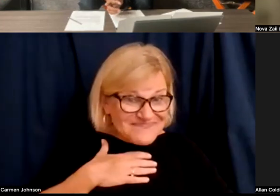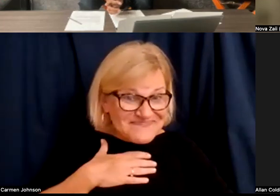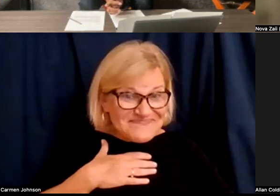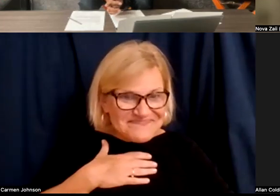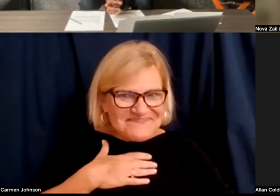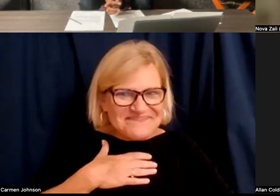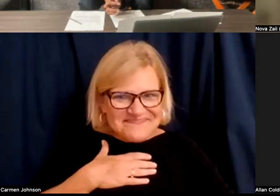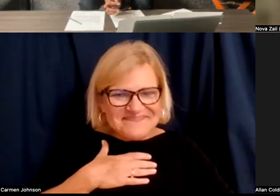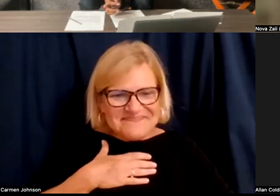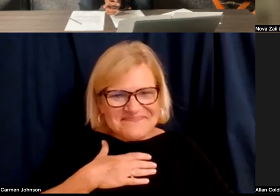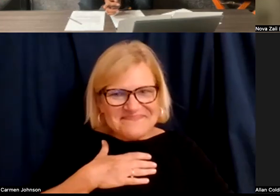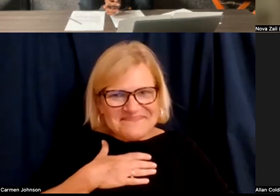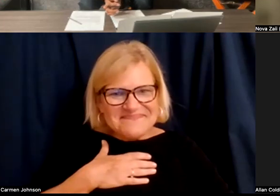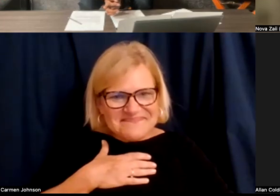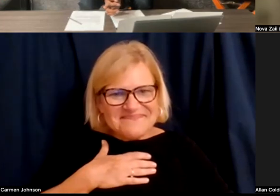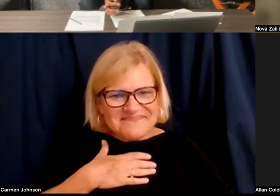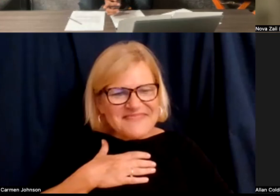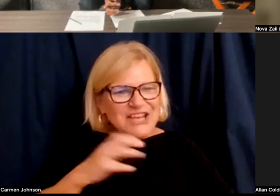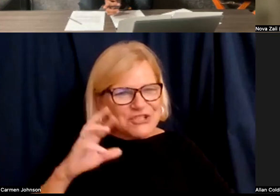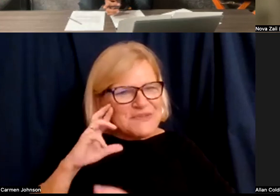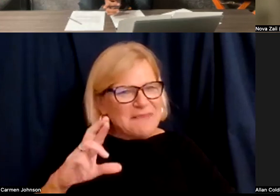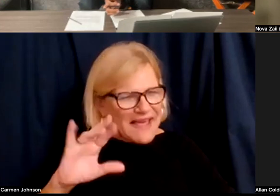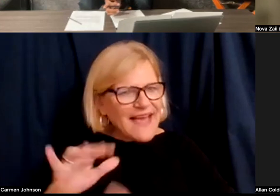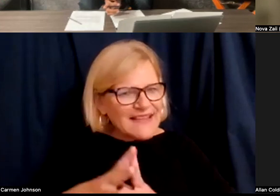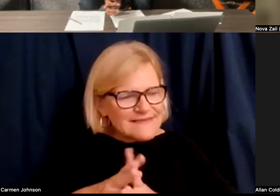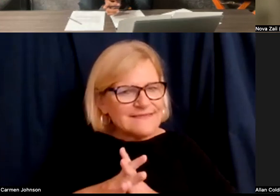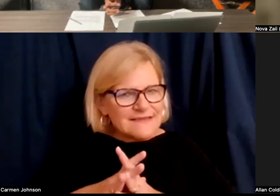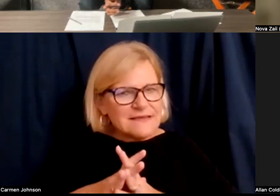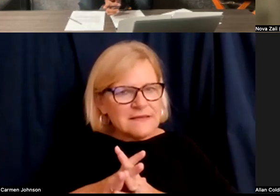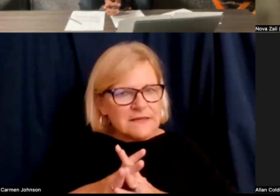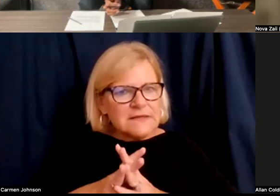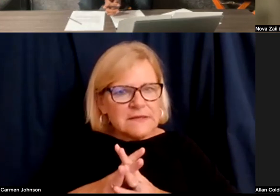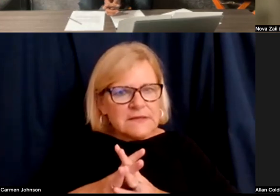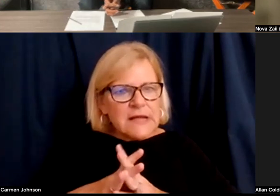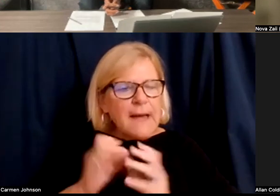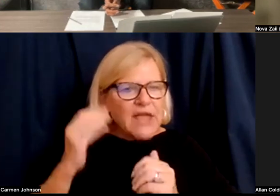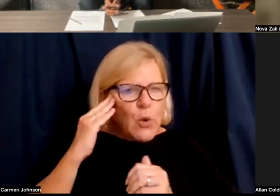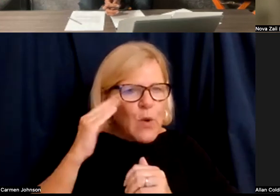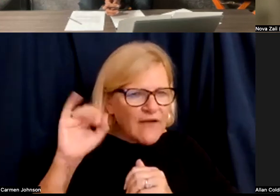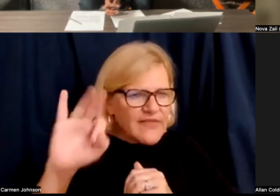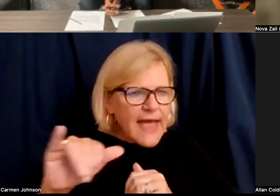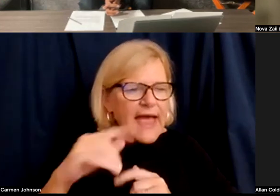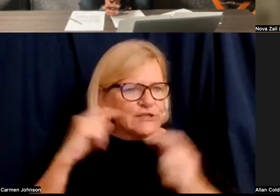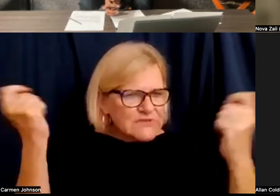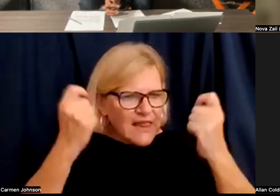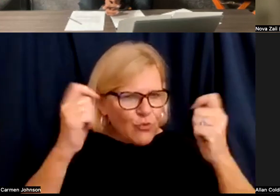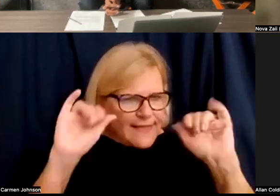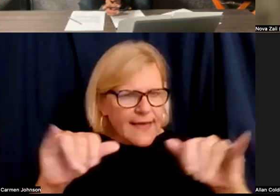Mm. and to just respect that and to be aware of it and to celebrate